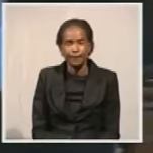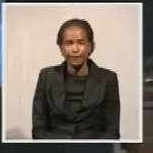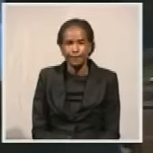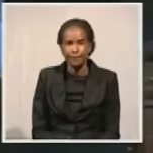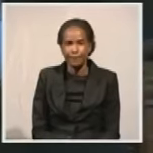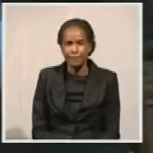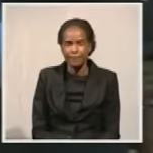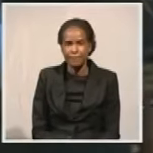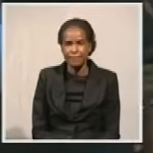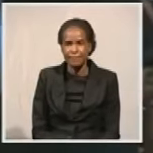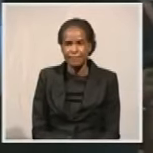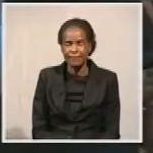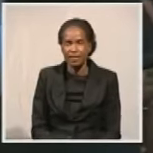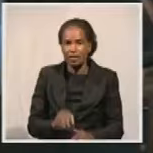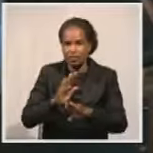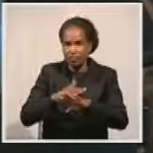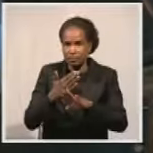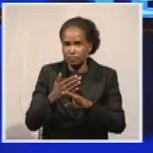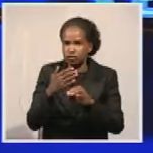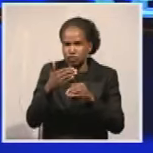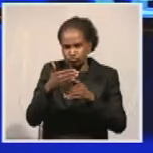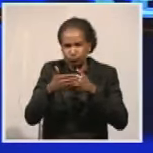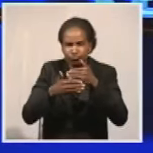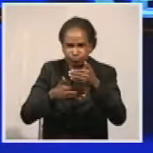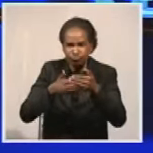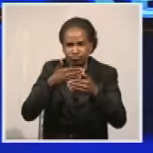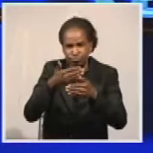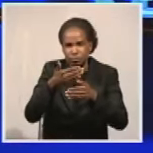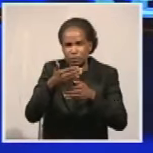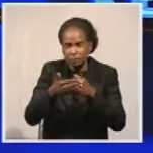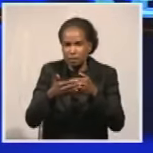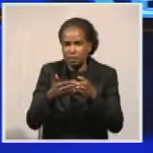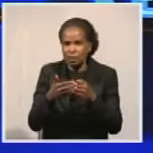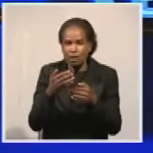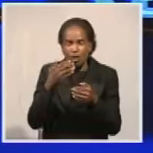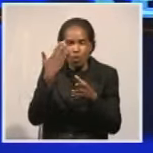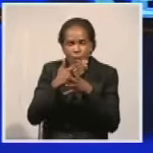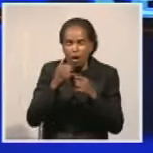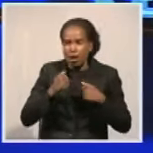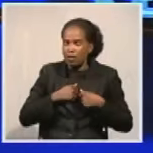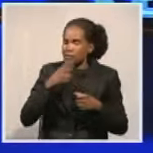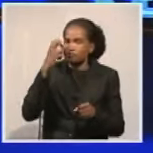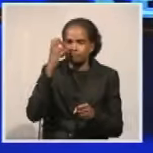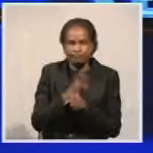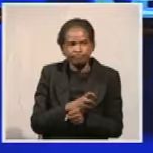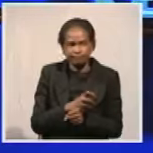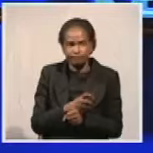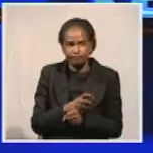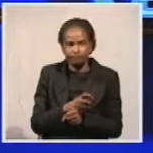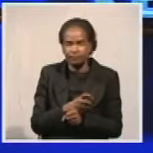However, as time went by, it became very difficult to go